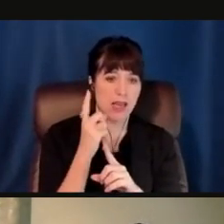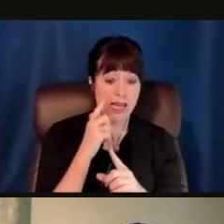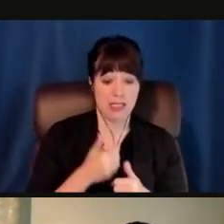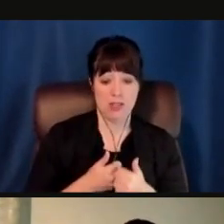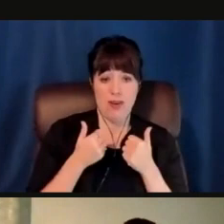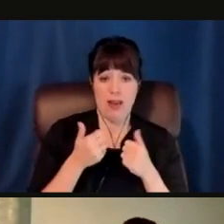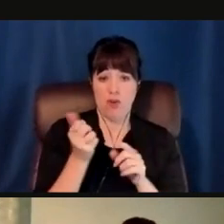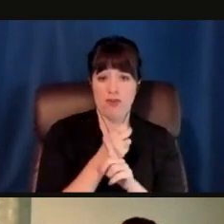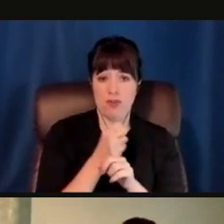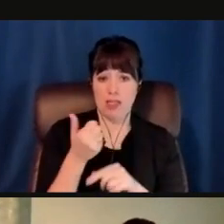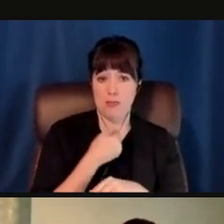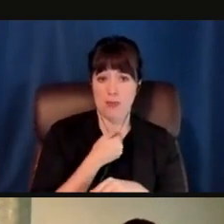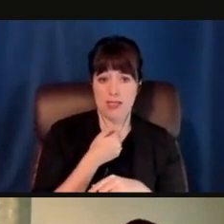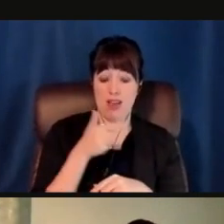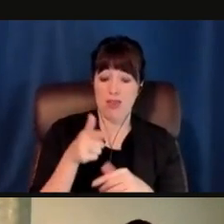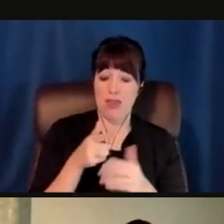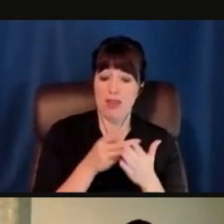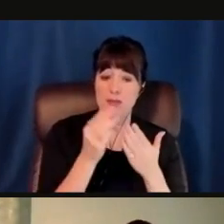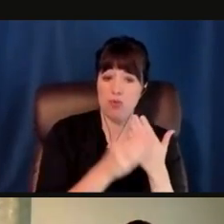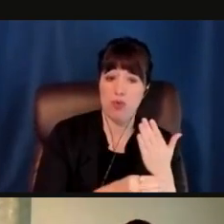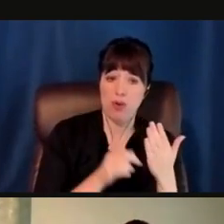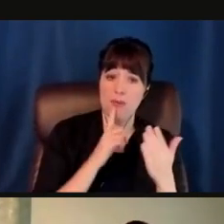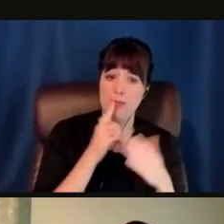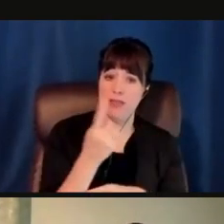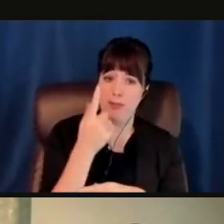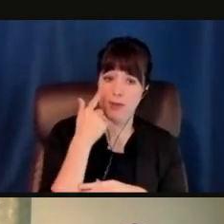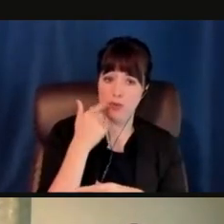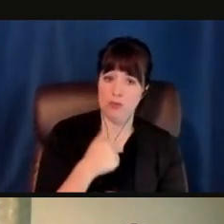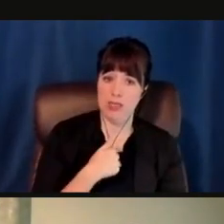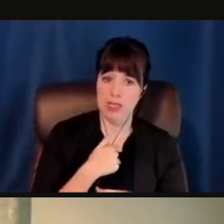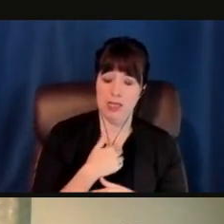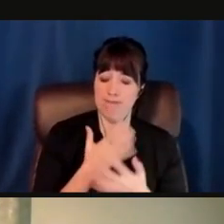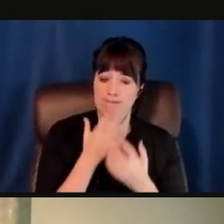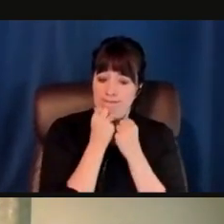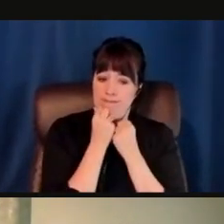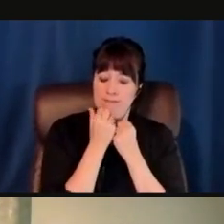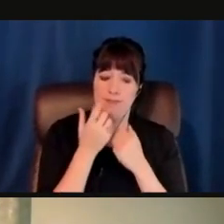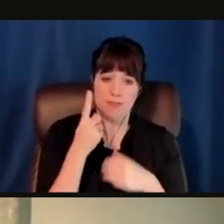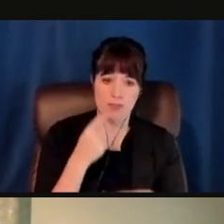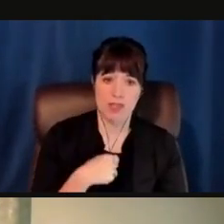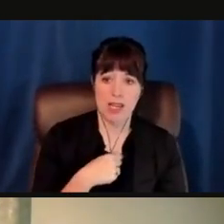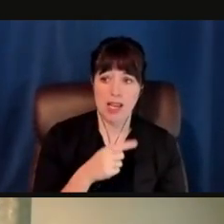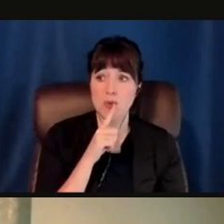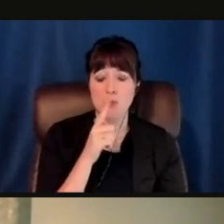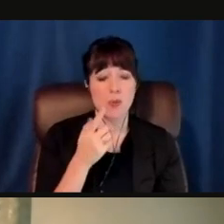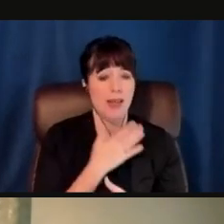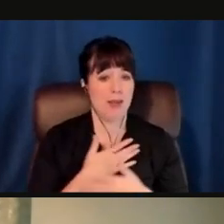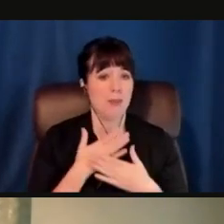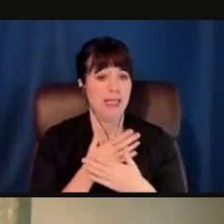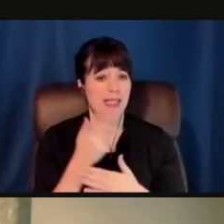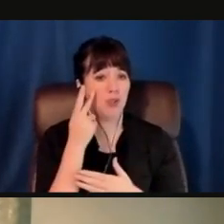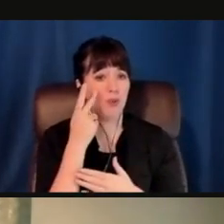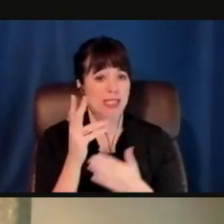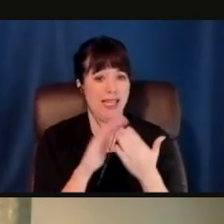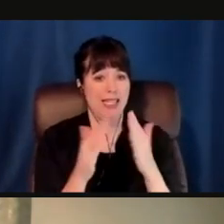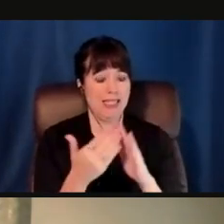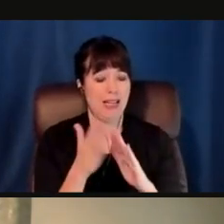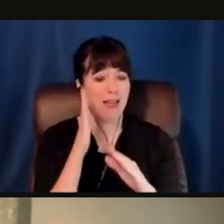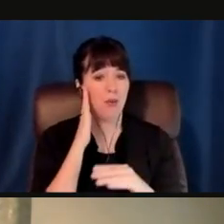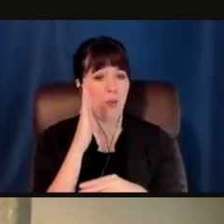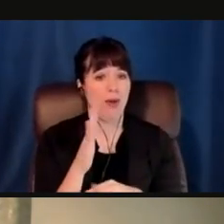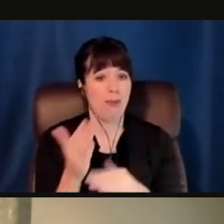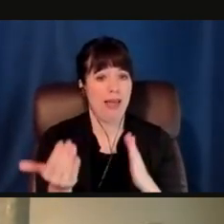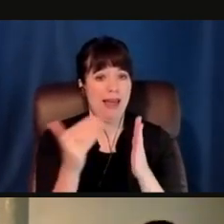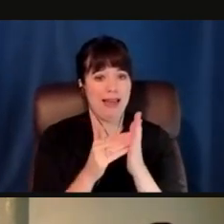violence myself, this program is something to me that's near and dear to my heart. And I'm just really pleased to see that the city is going to be,